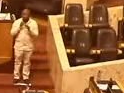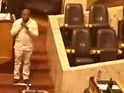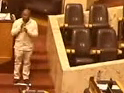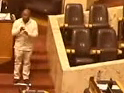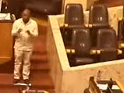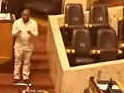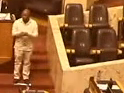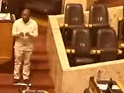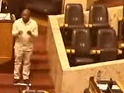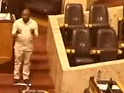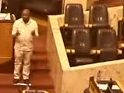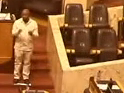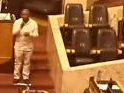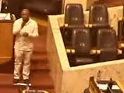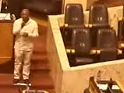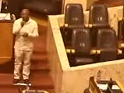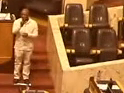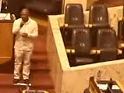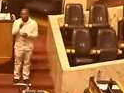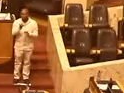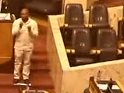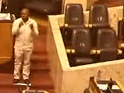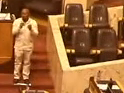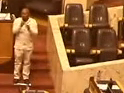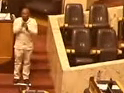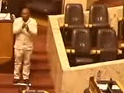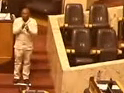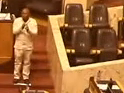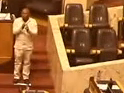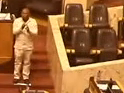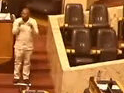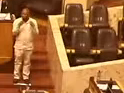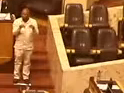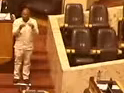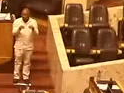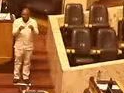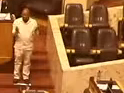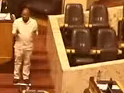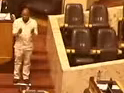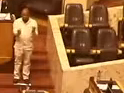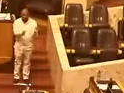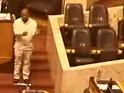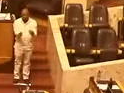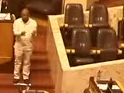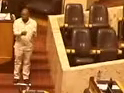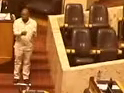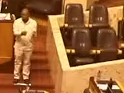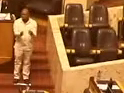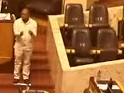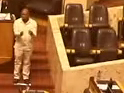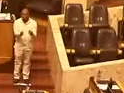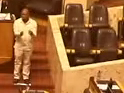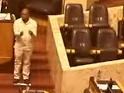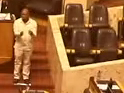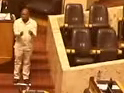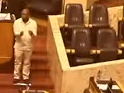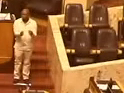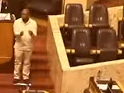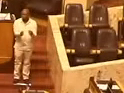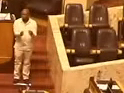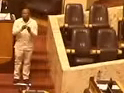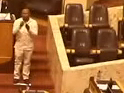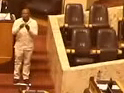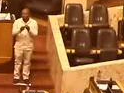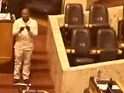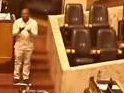37 contractors in all 4 districts of the province. That is 24 projects for major rehabilitation